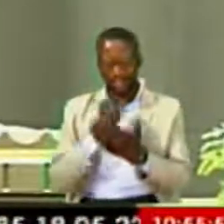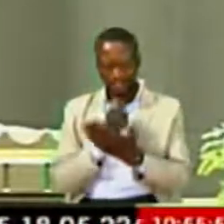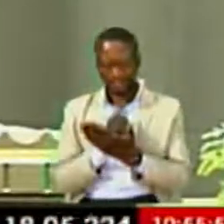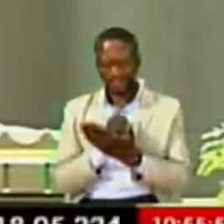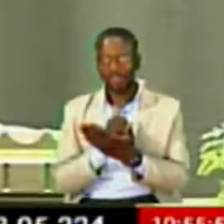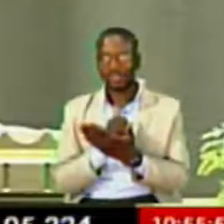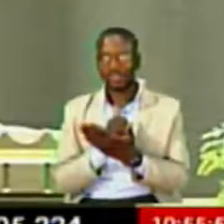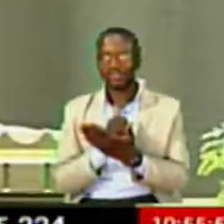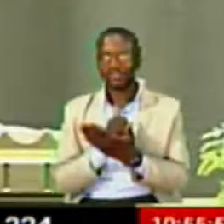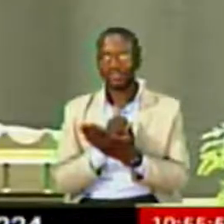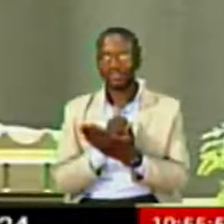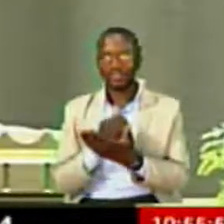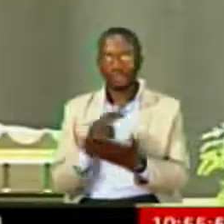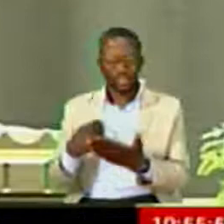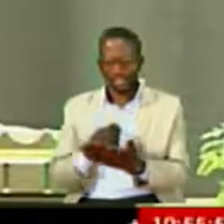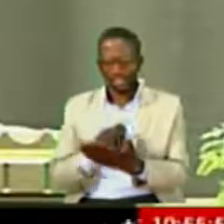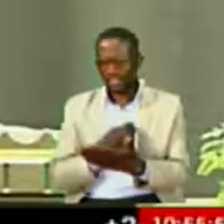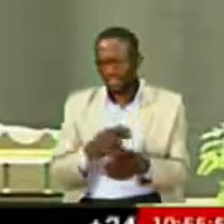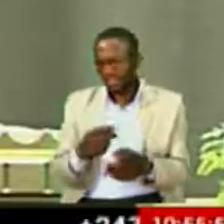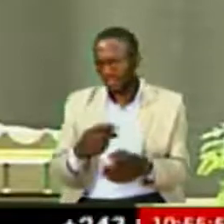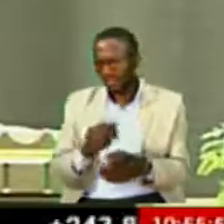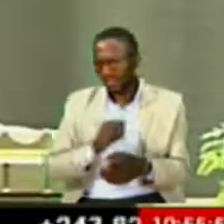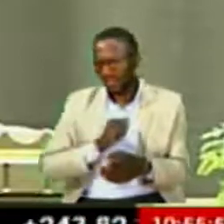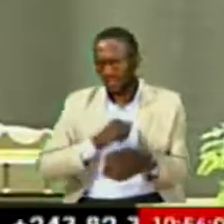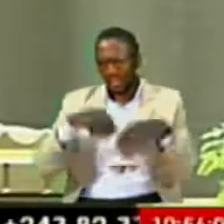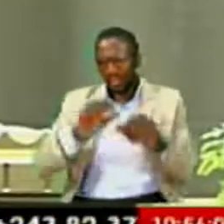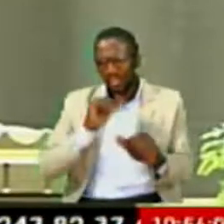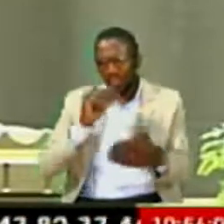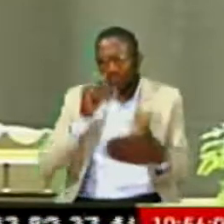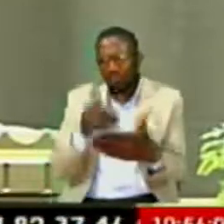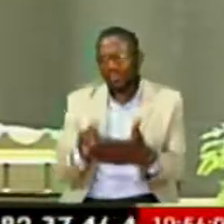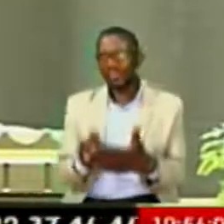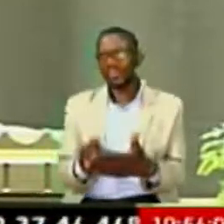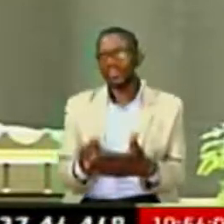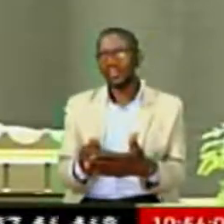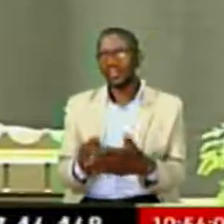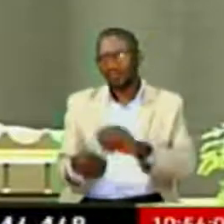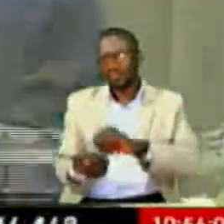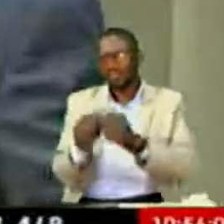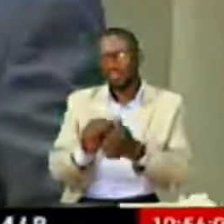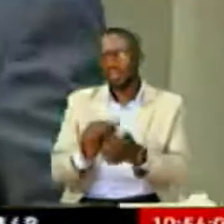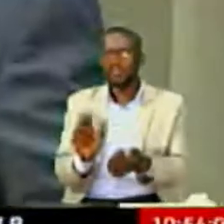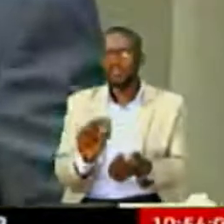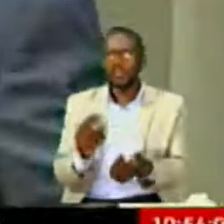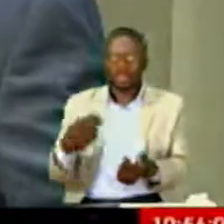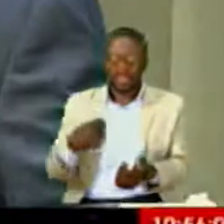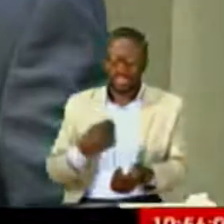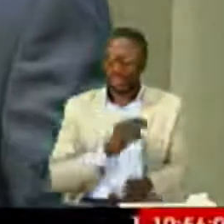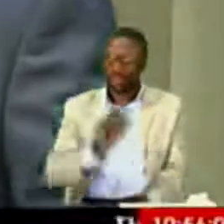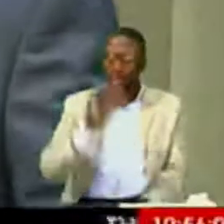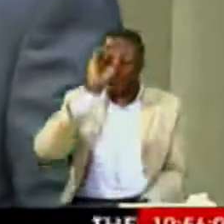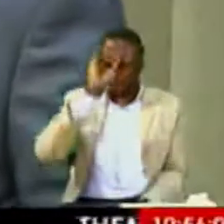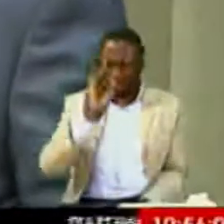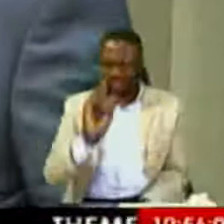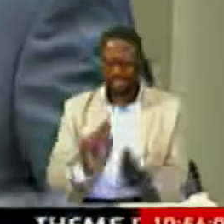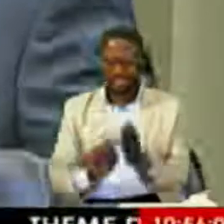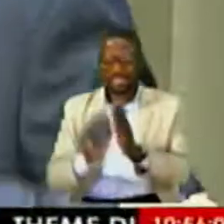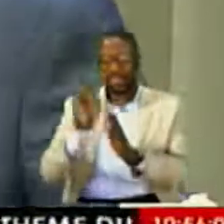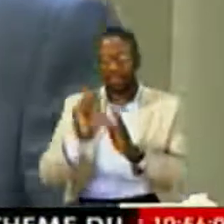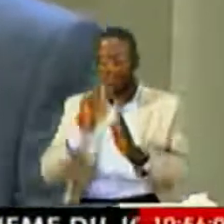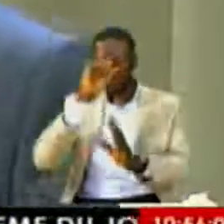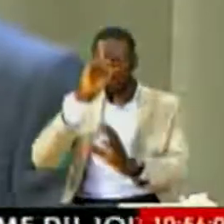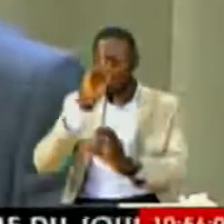Amen. Nous-mêmes, nous pouvons pas y parvenir. We cannot reach there by ourselves. Nous devons seulement croire. We just need to